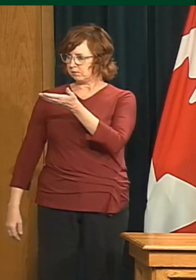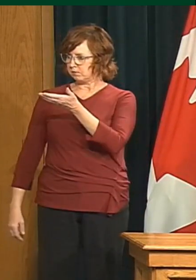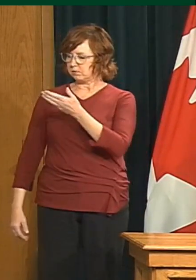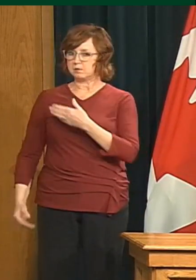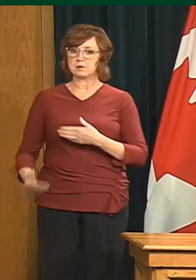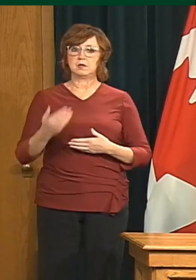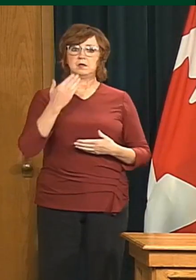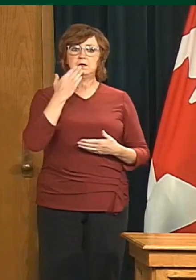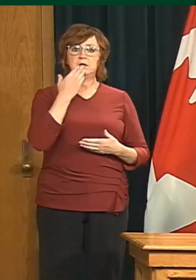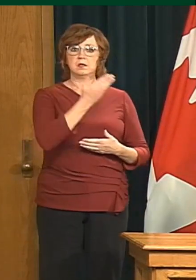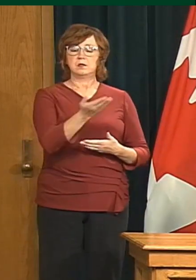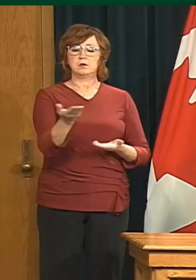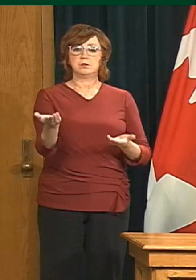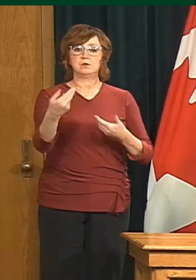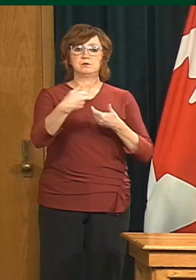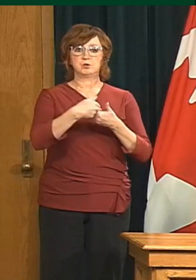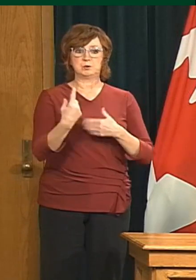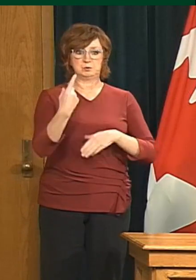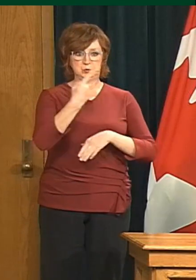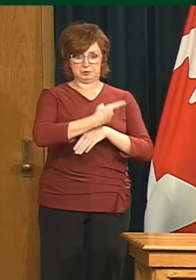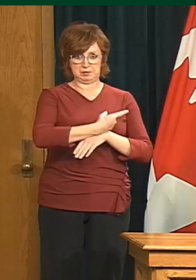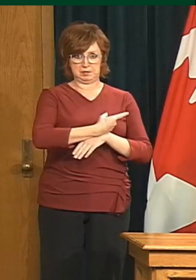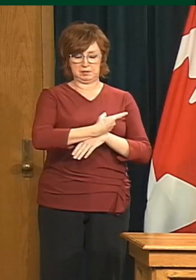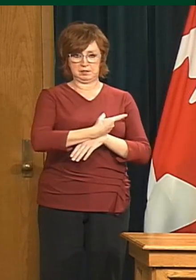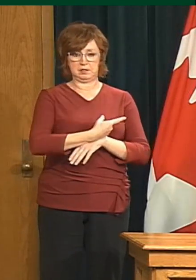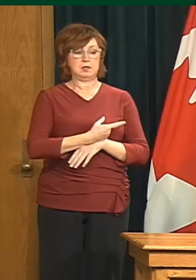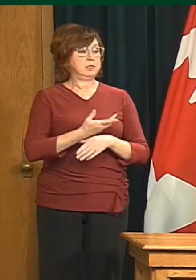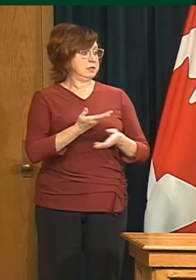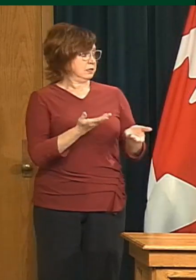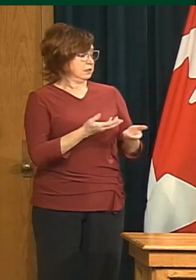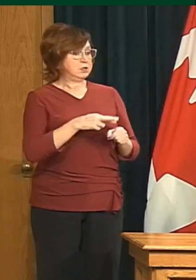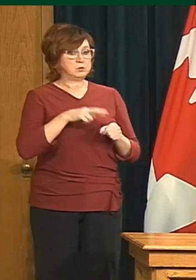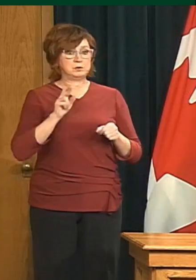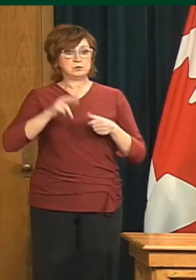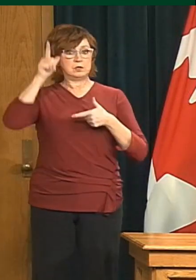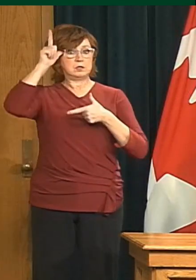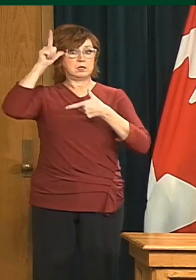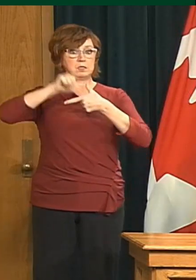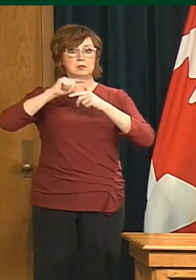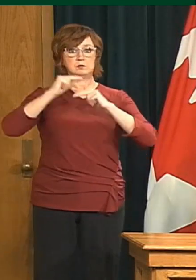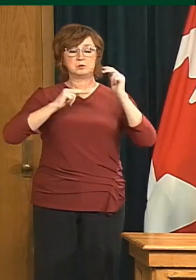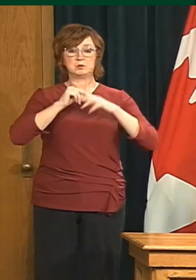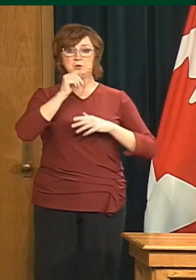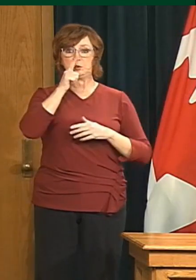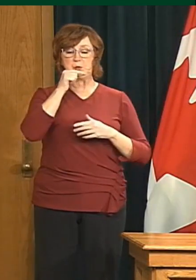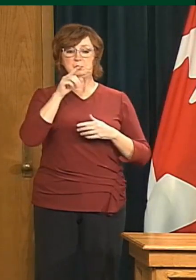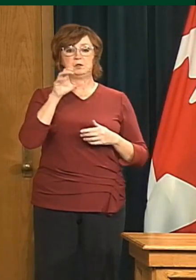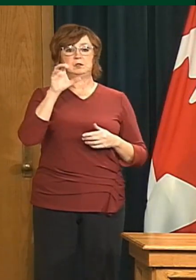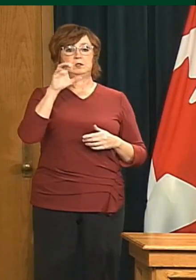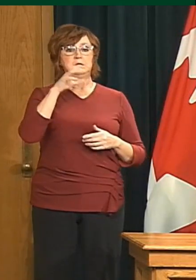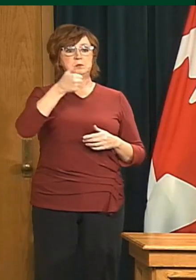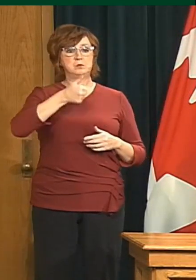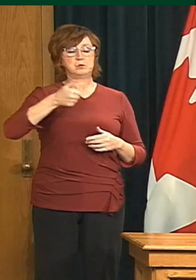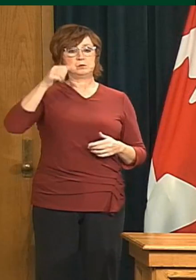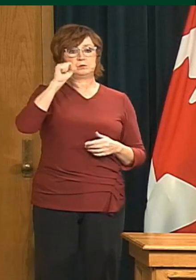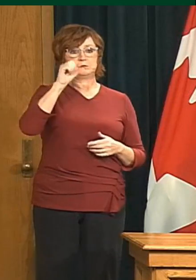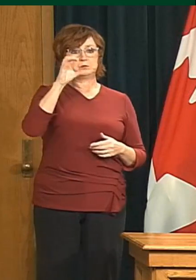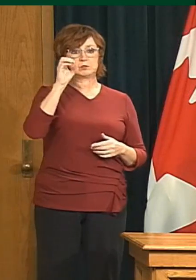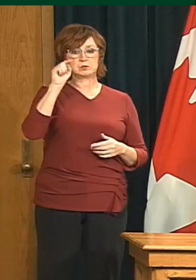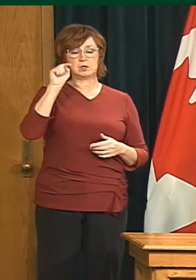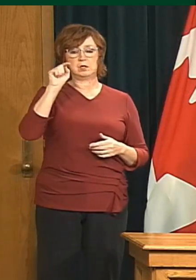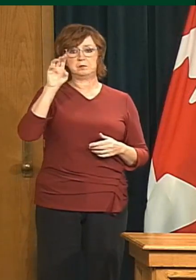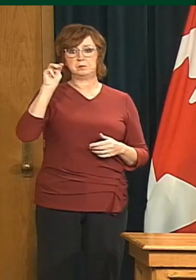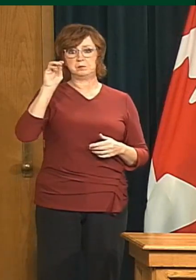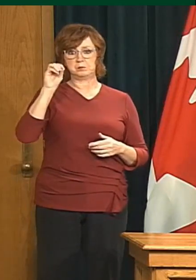Thanks so much for joining us today, everybody. Again, in Regina at the Legislative Building, we have Premier Scott Moe and Minister of Finance